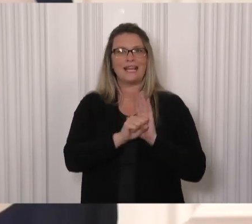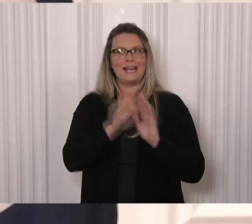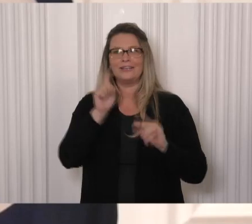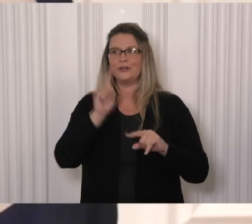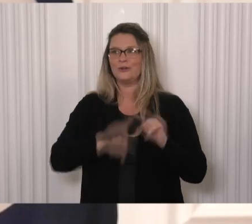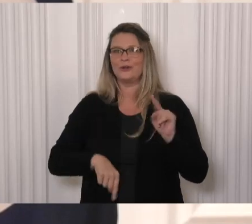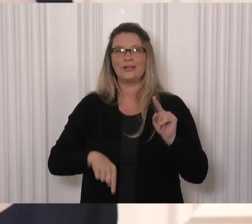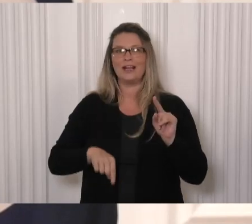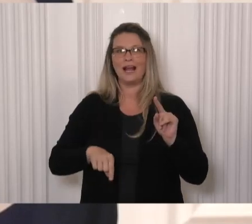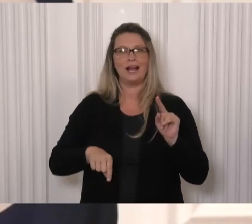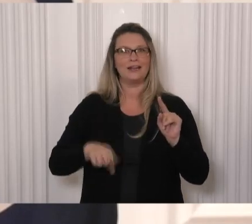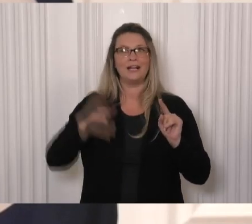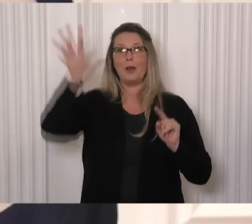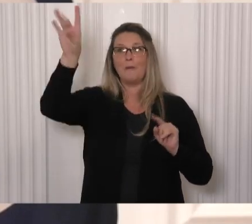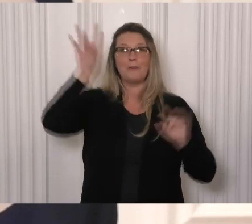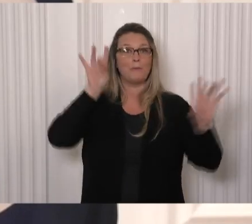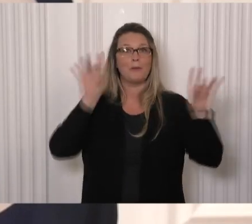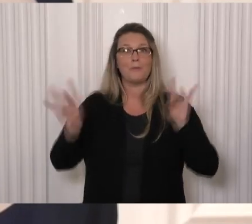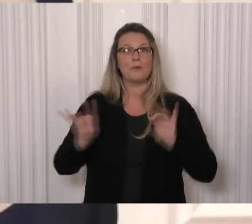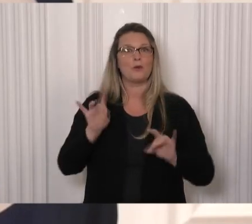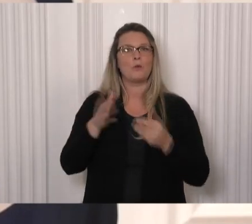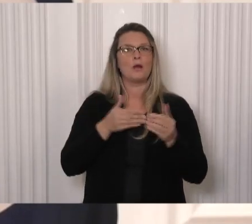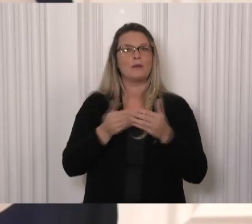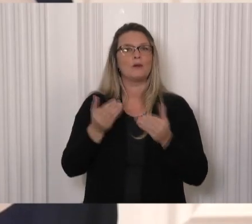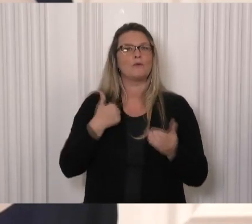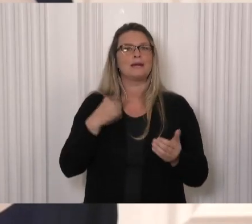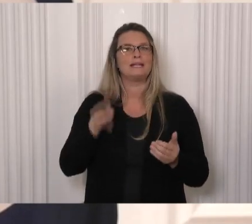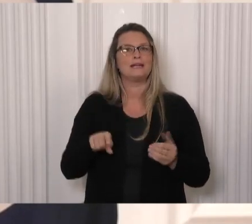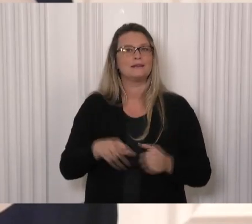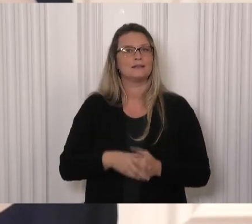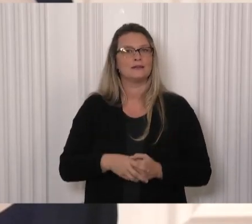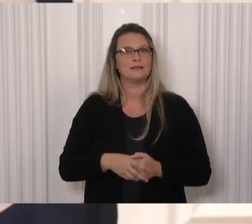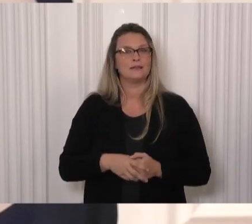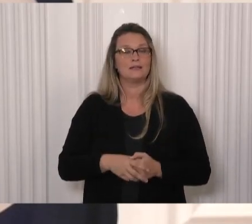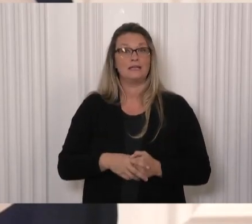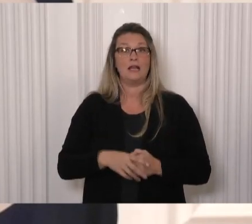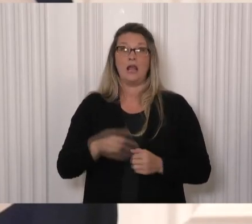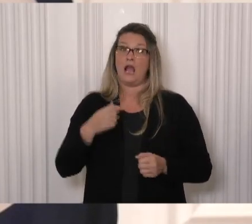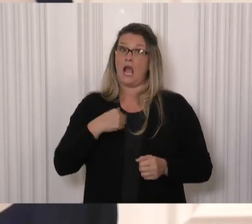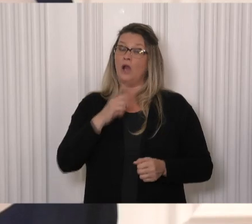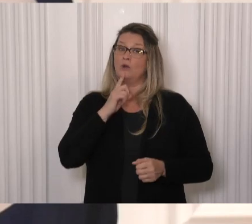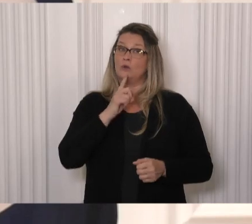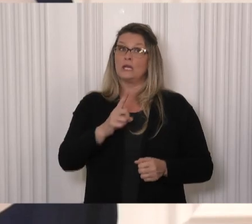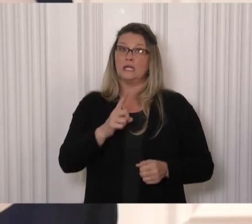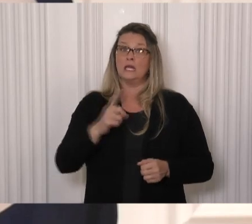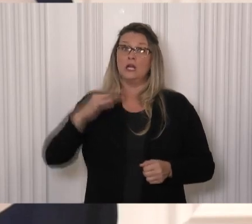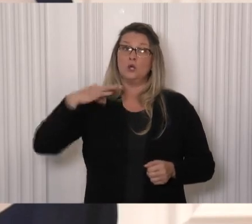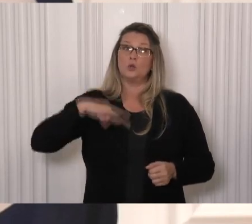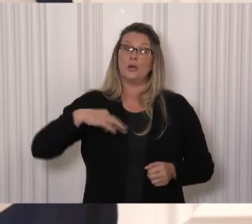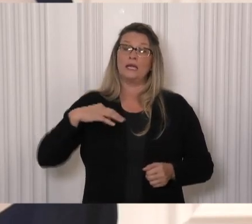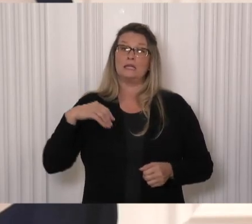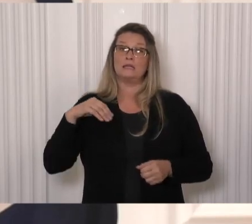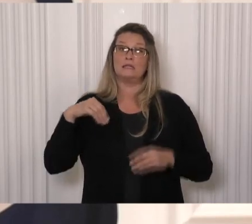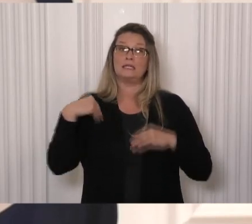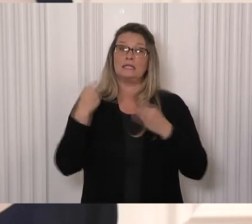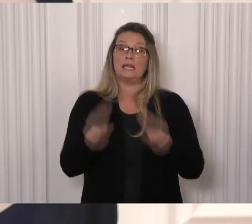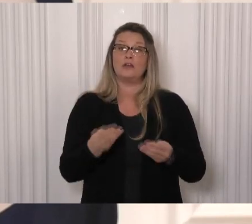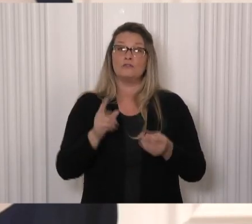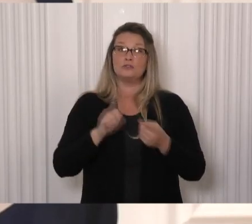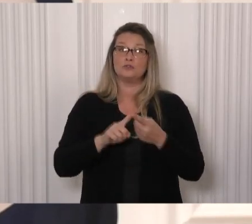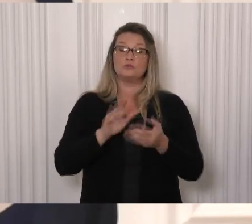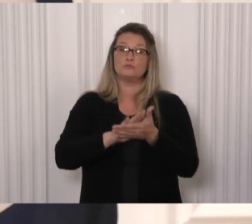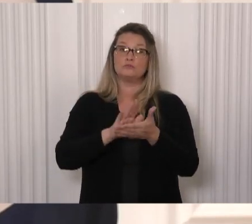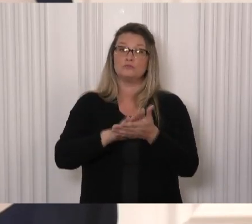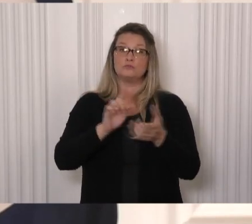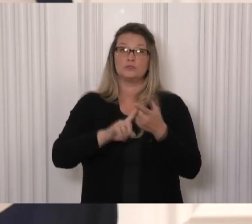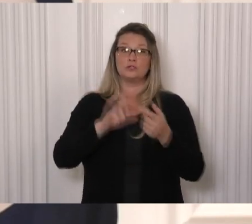unlimited testing facilities. We have ramped up, and I give all the credit in the world to Dr. Slimp and all these great people.